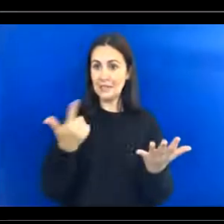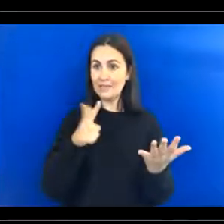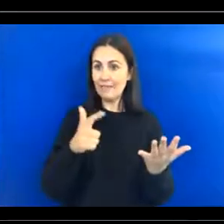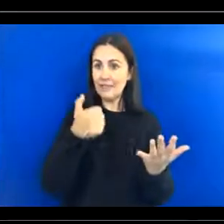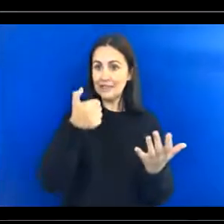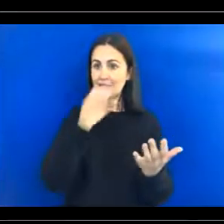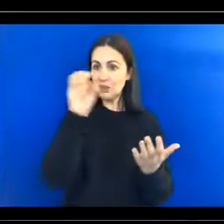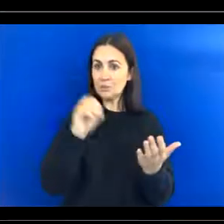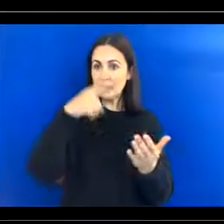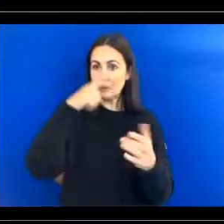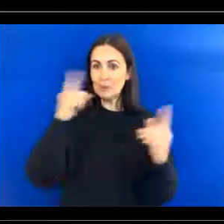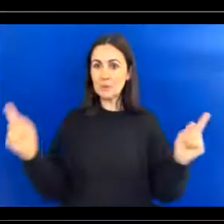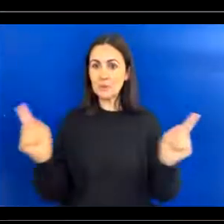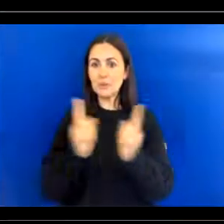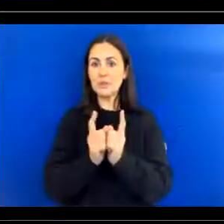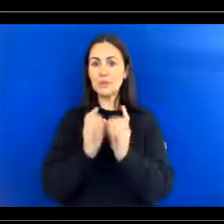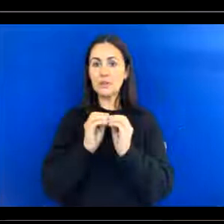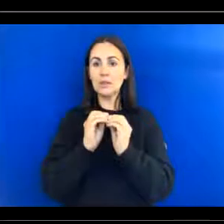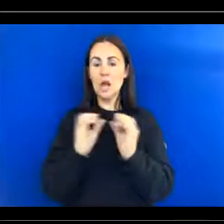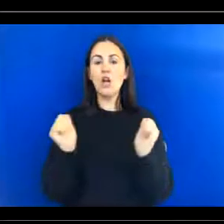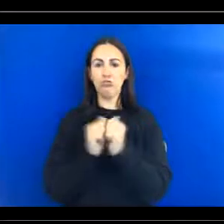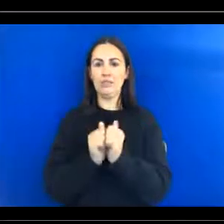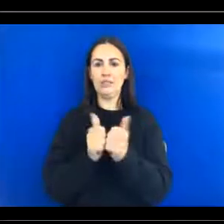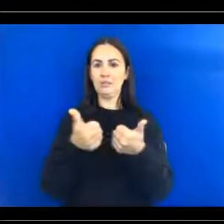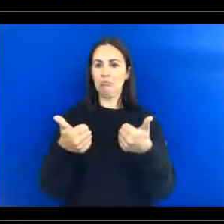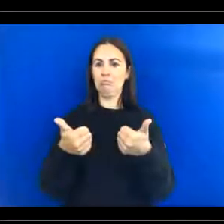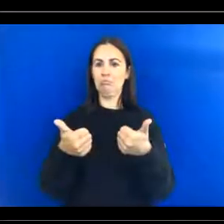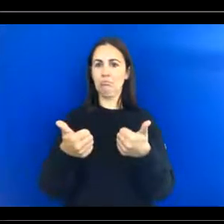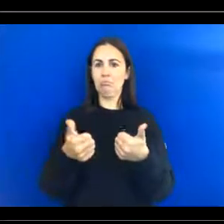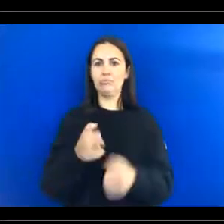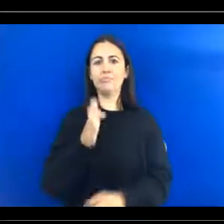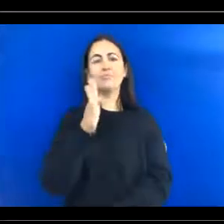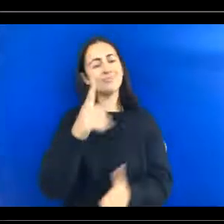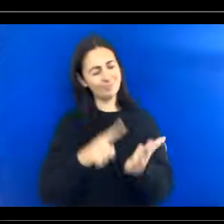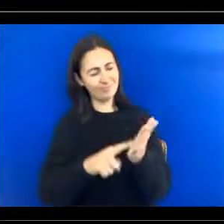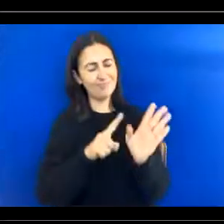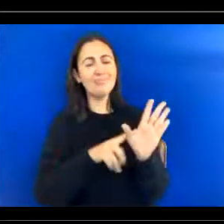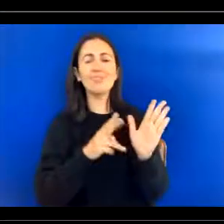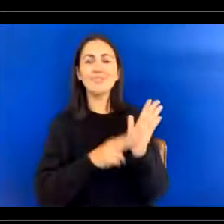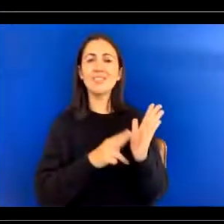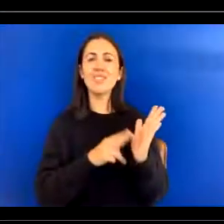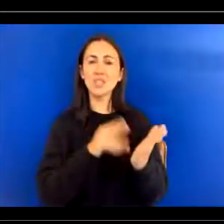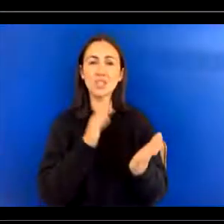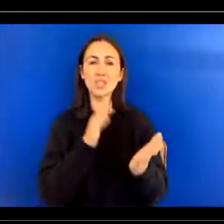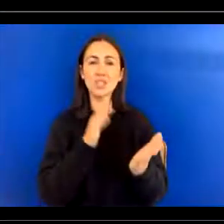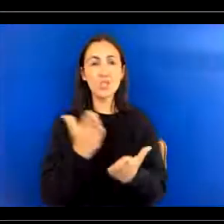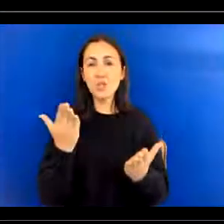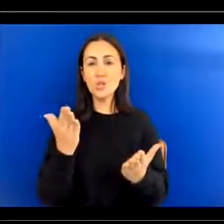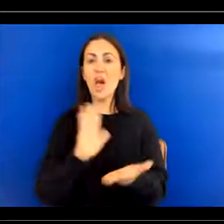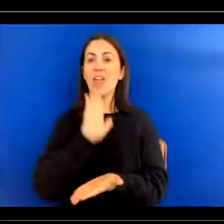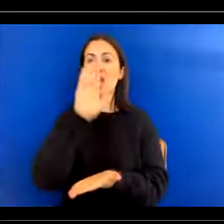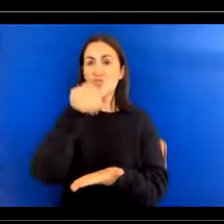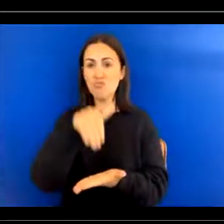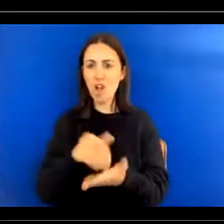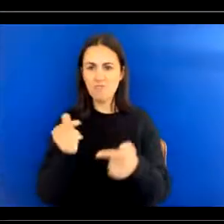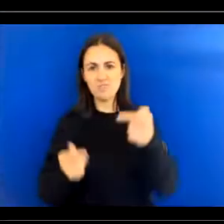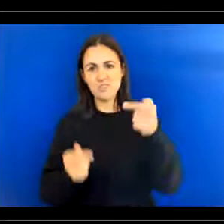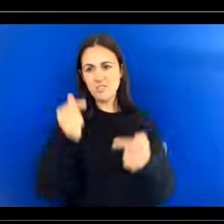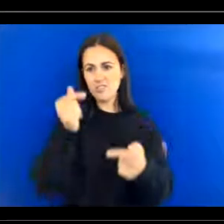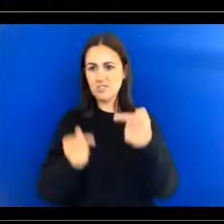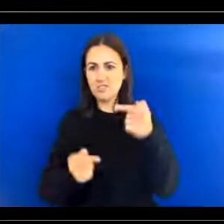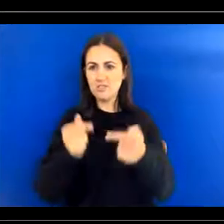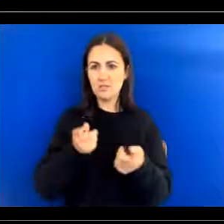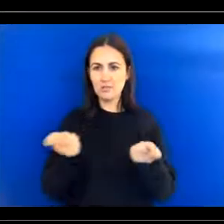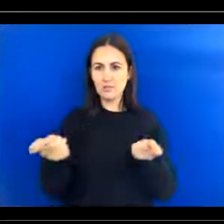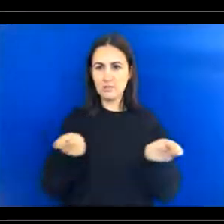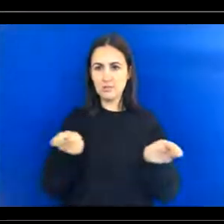Too. Absolutely, it's very rewarding when people can go away with, removing that conflict. And I think part